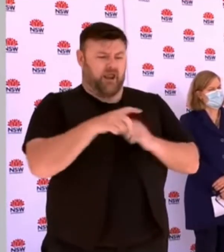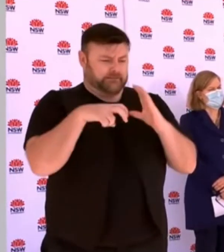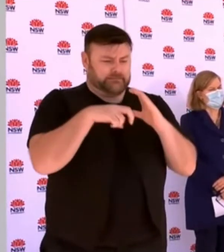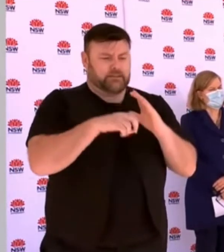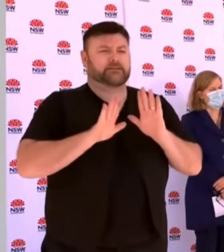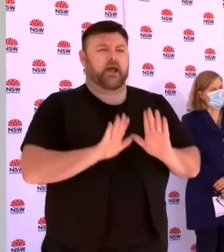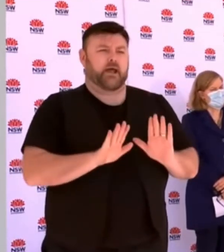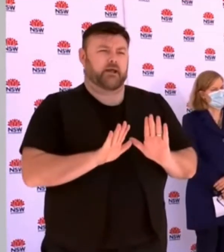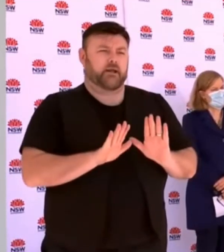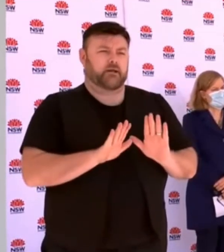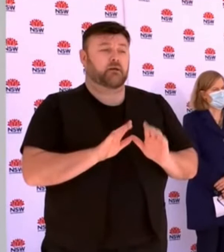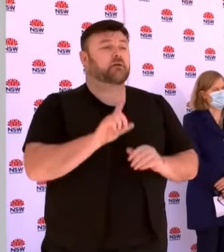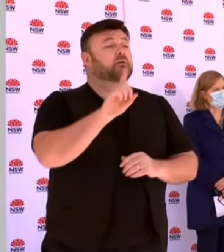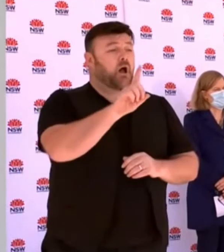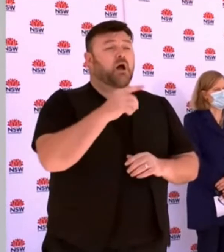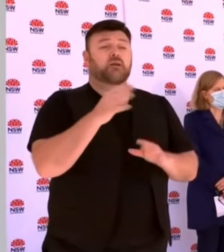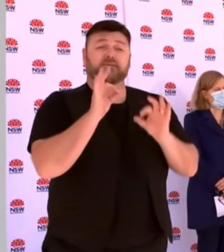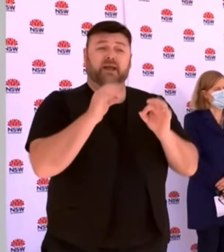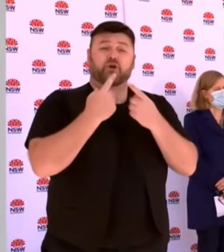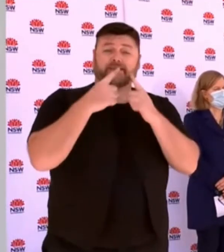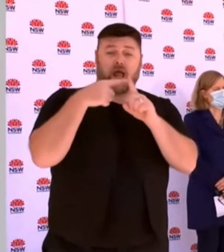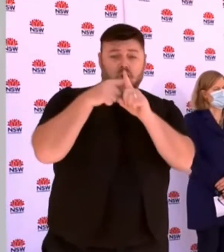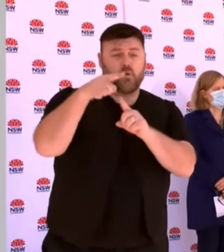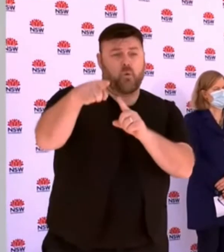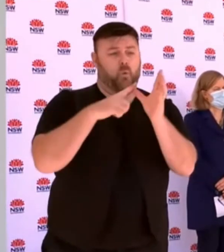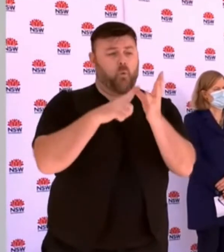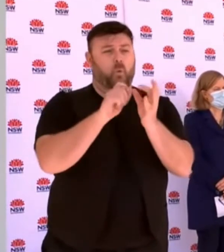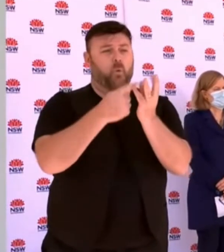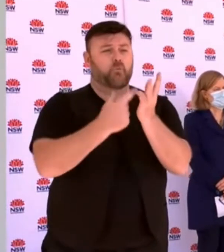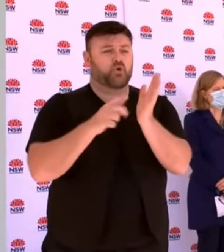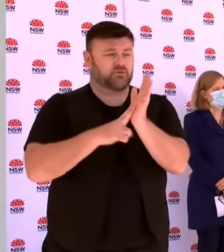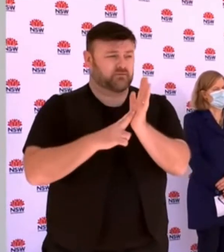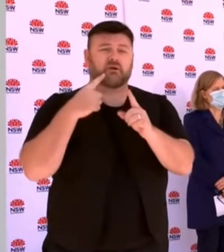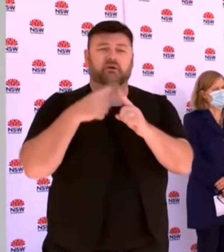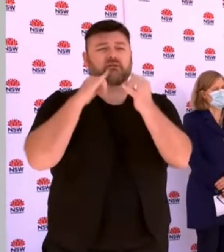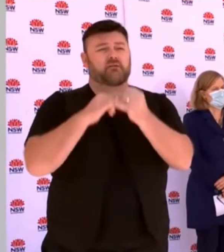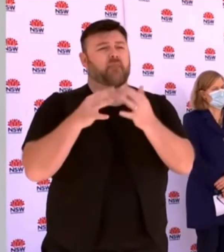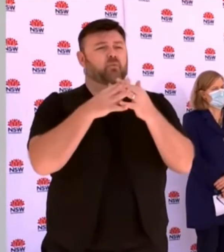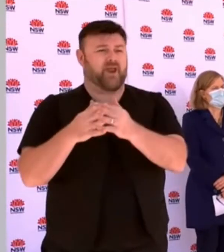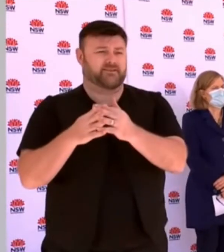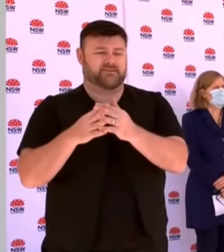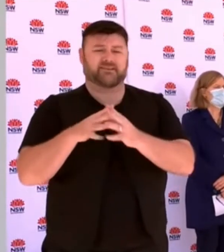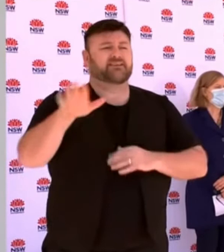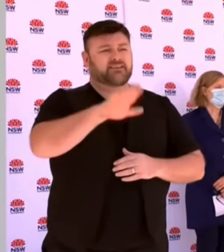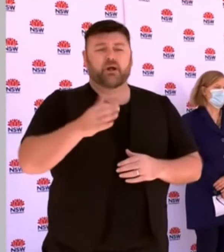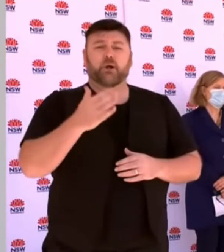just want to give a special call out to our communities in Auburn, in southwestern Sydney and western Sydney in particular, to please watch for